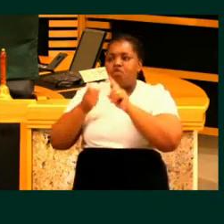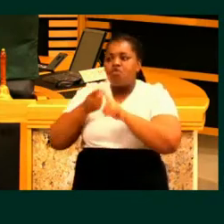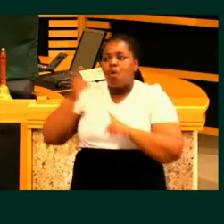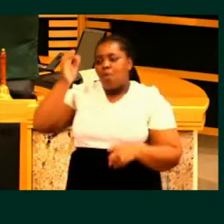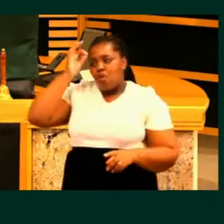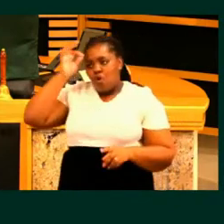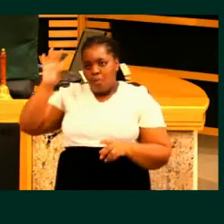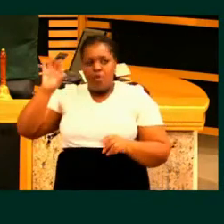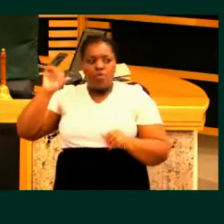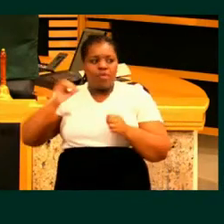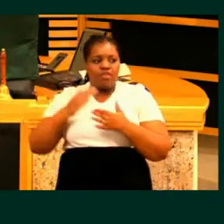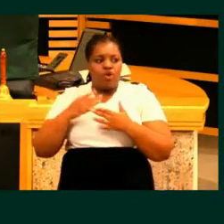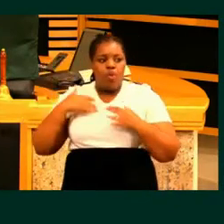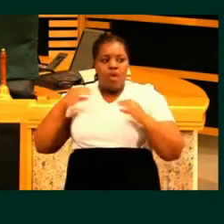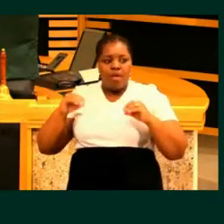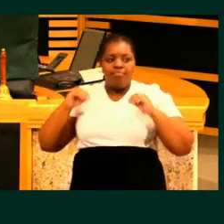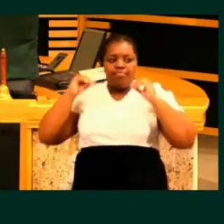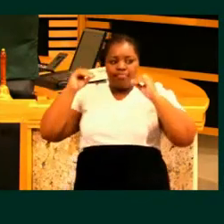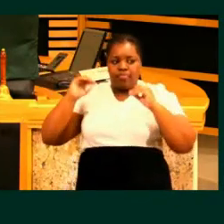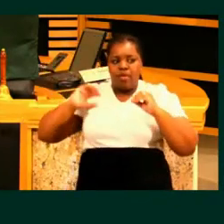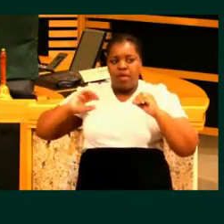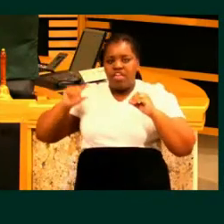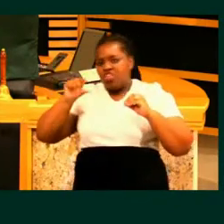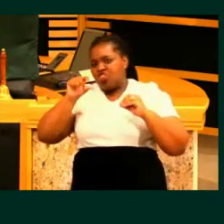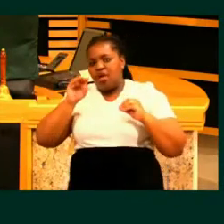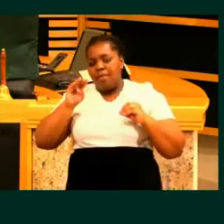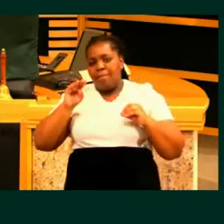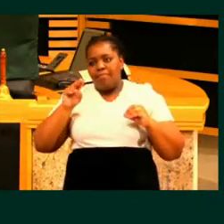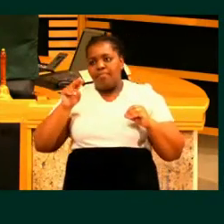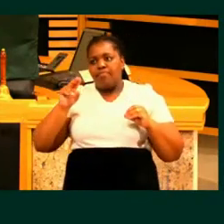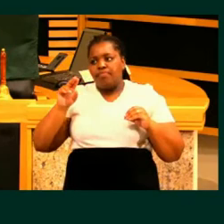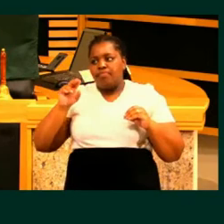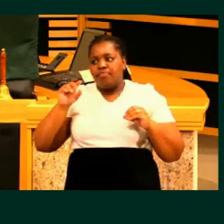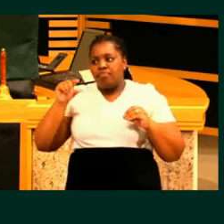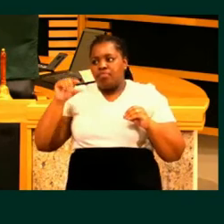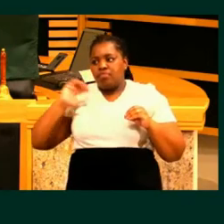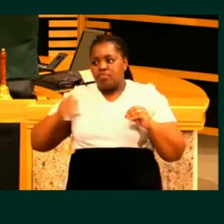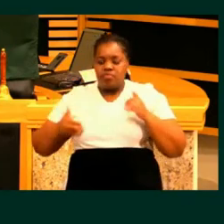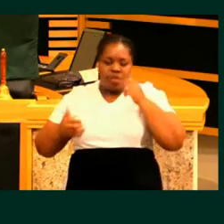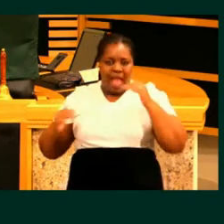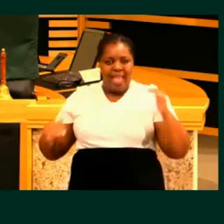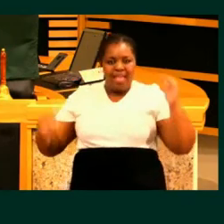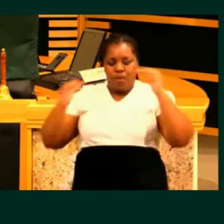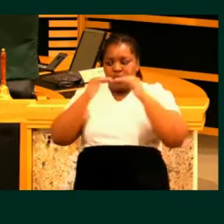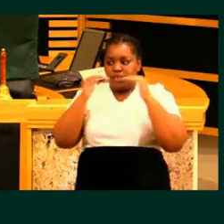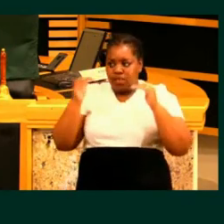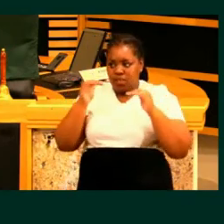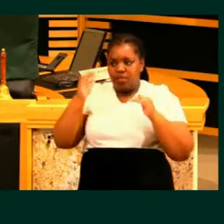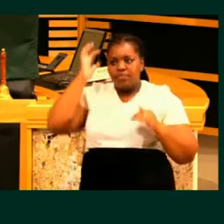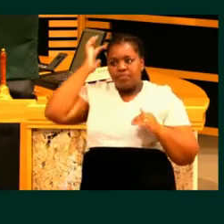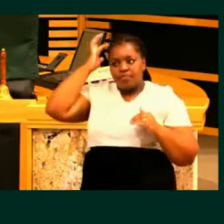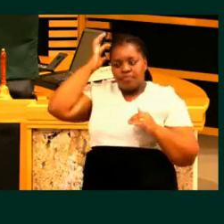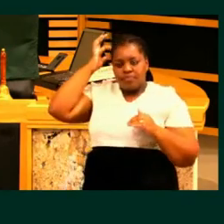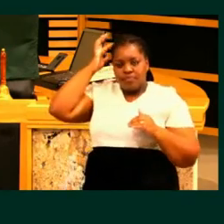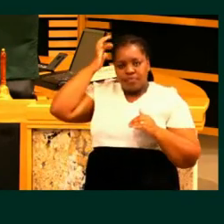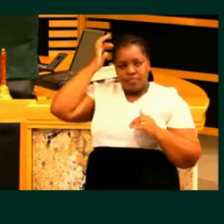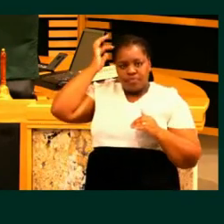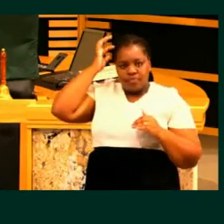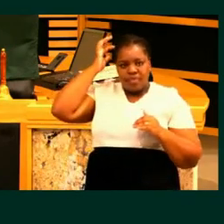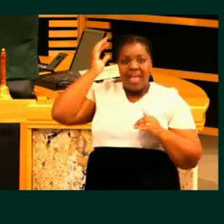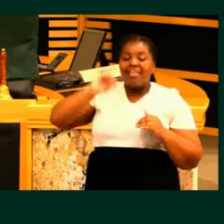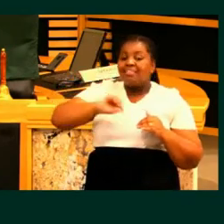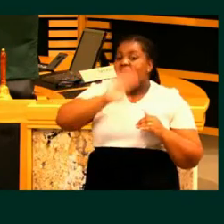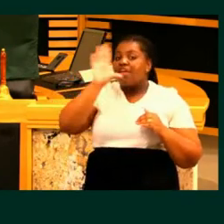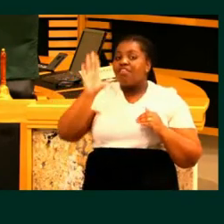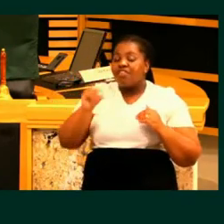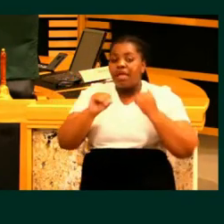to promote gender Equity by enacting amongst others the South African Constitution the